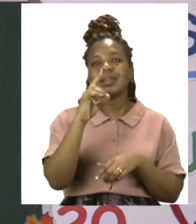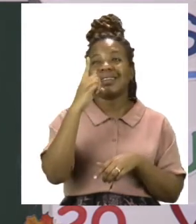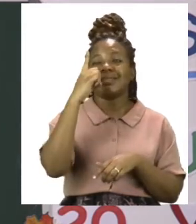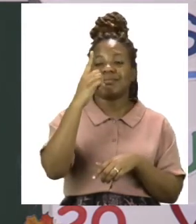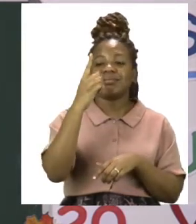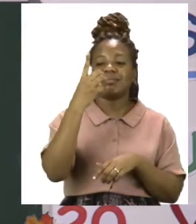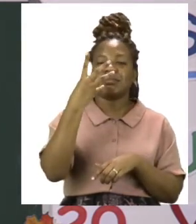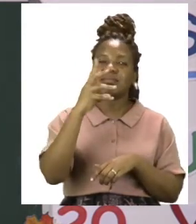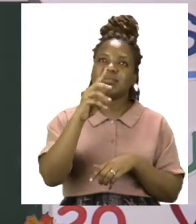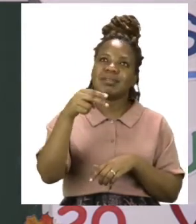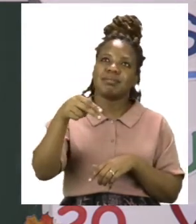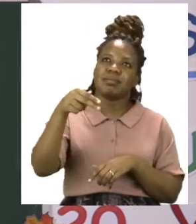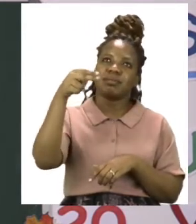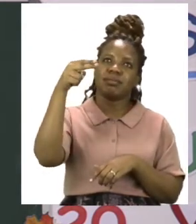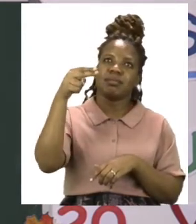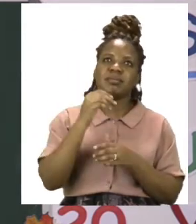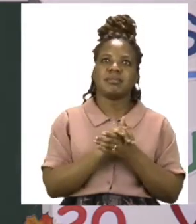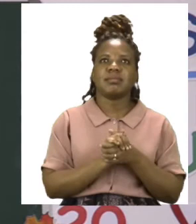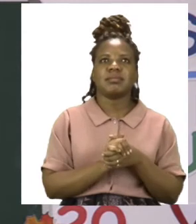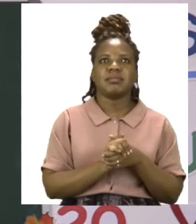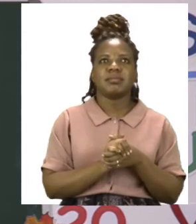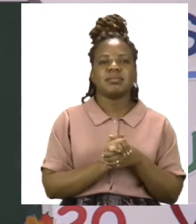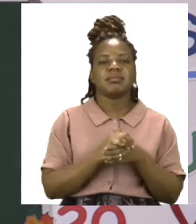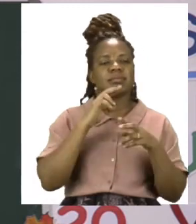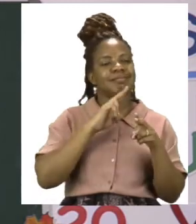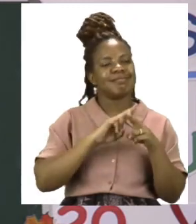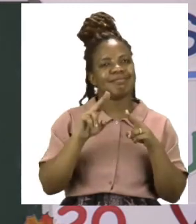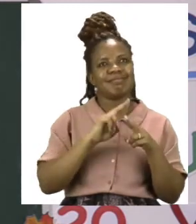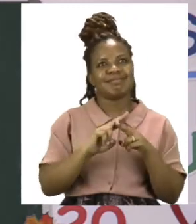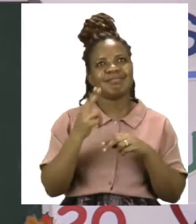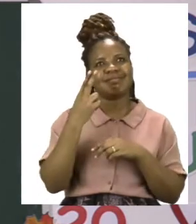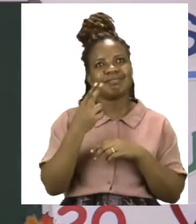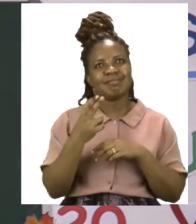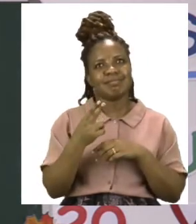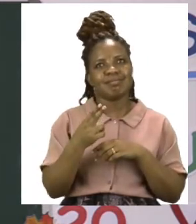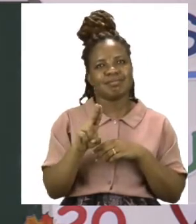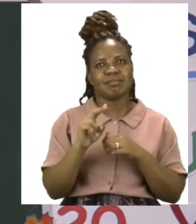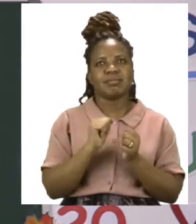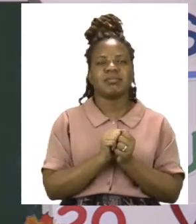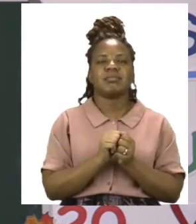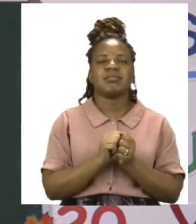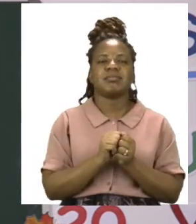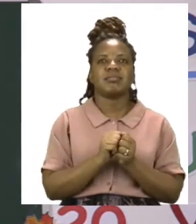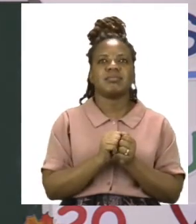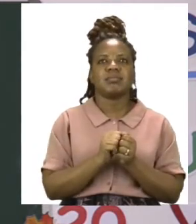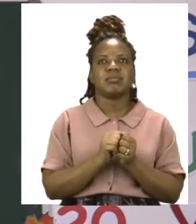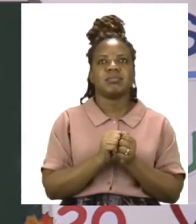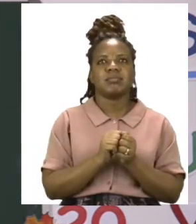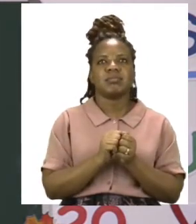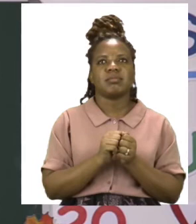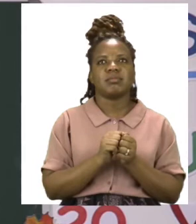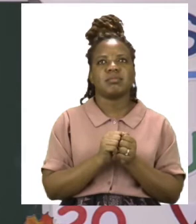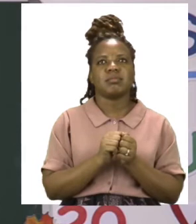air. So I'd like you to please take your time. You can also count backwards with Mr. Tens.